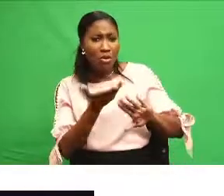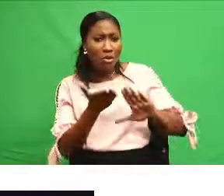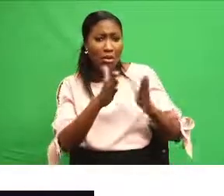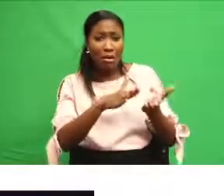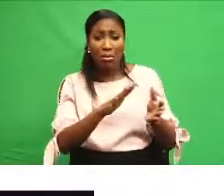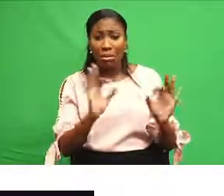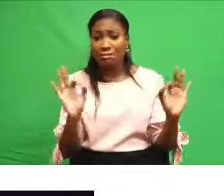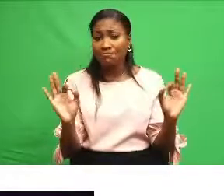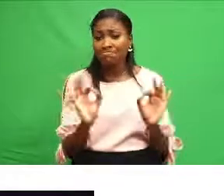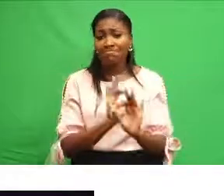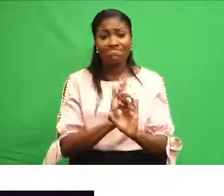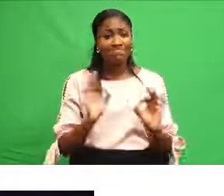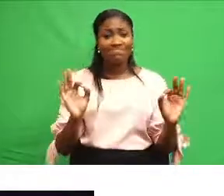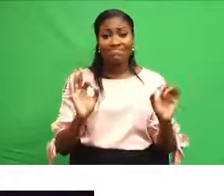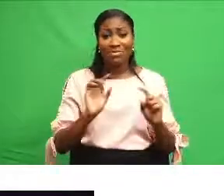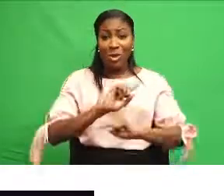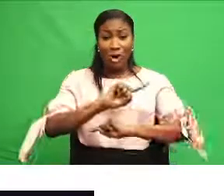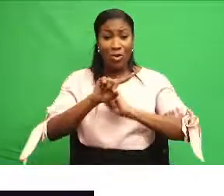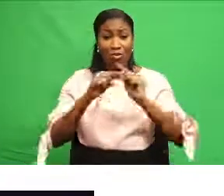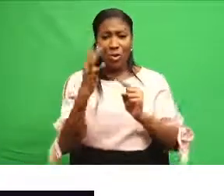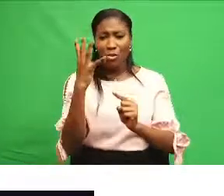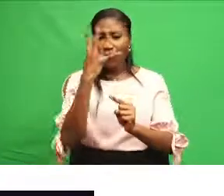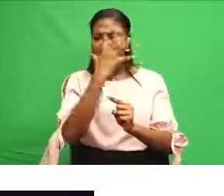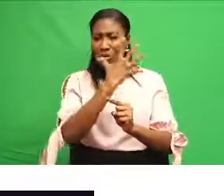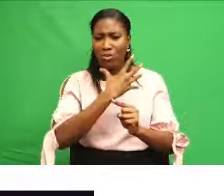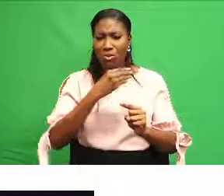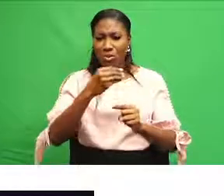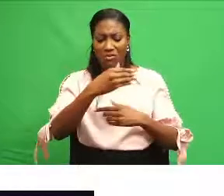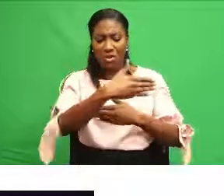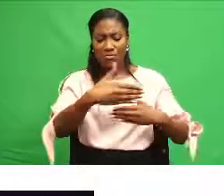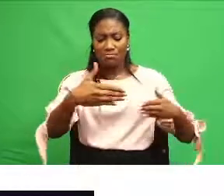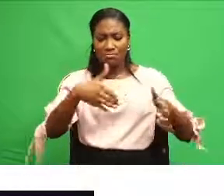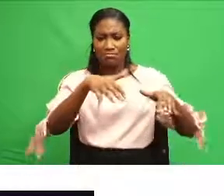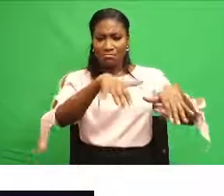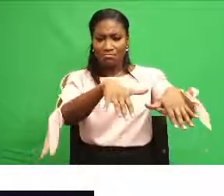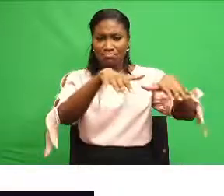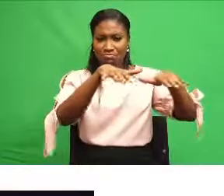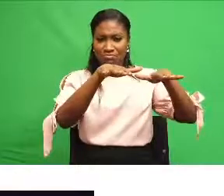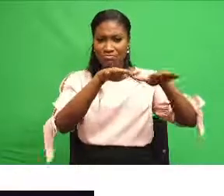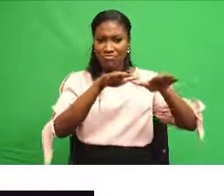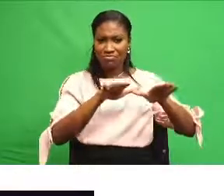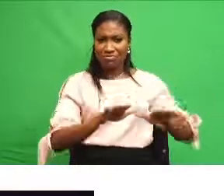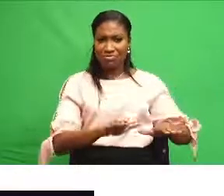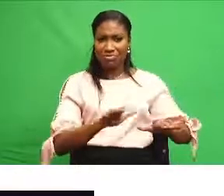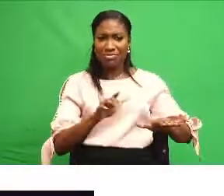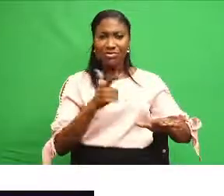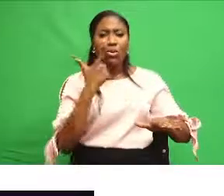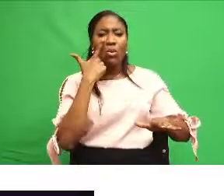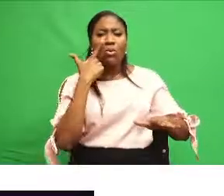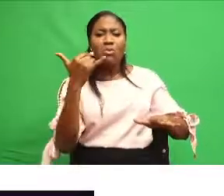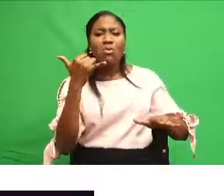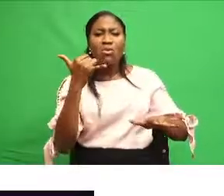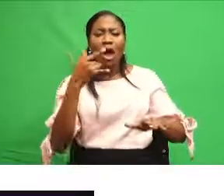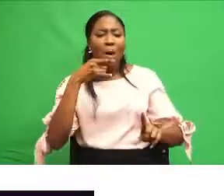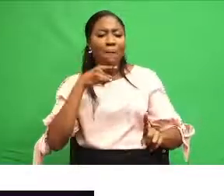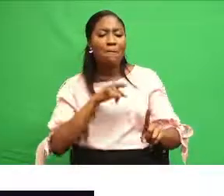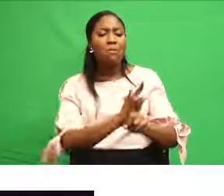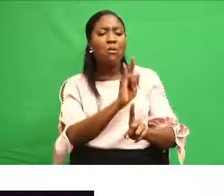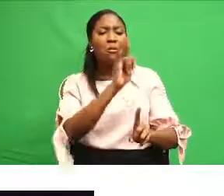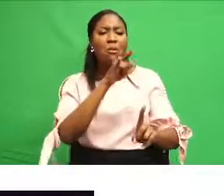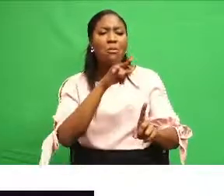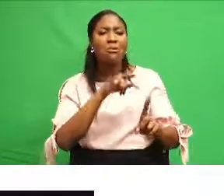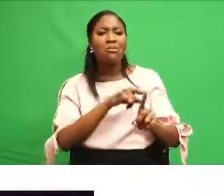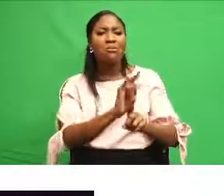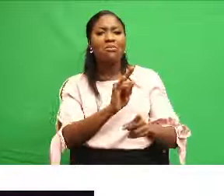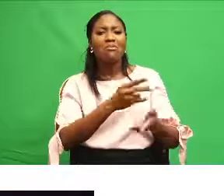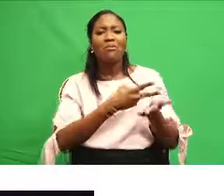And when the gorgeous coffin was laid low, it seemed like the mockery of hell to